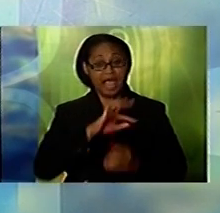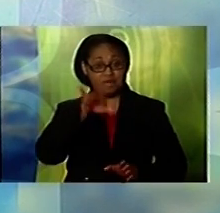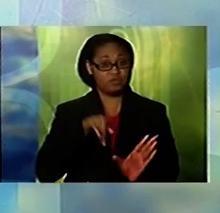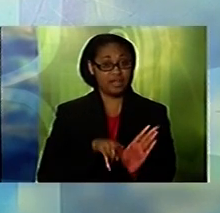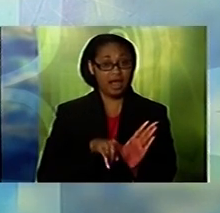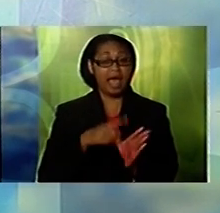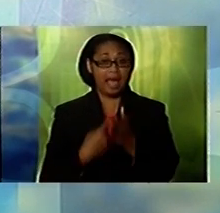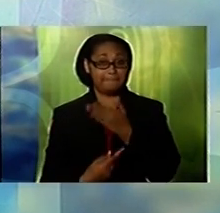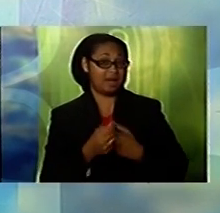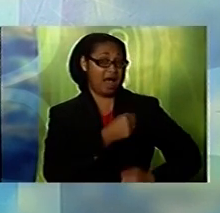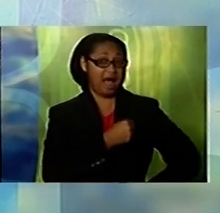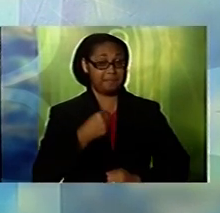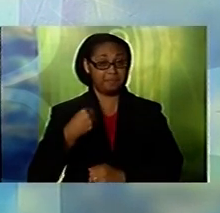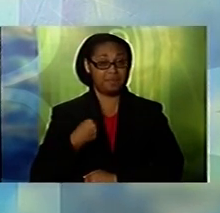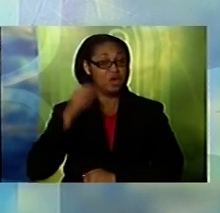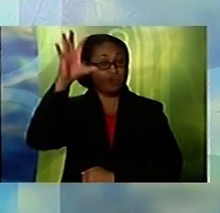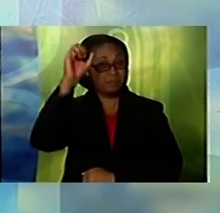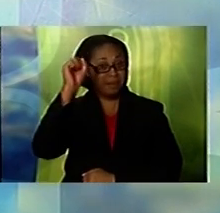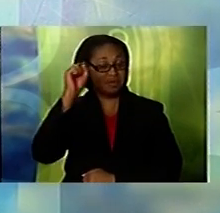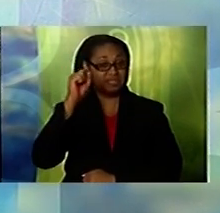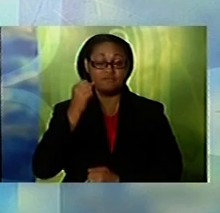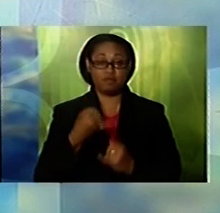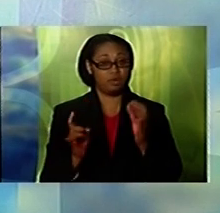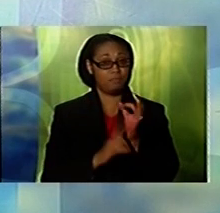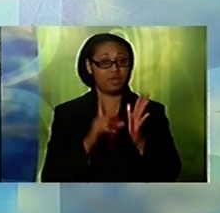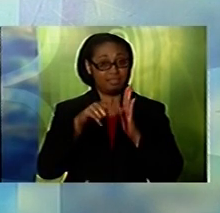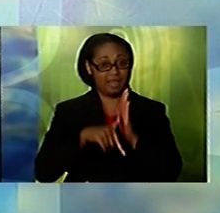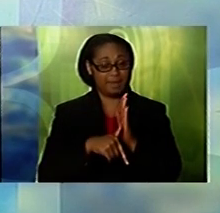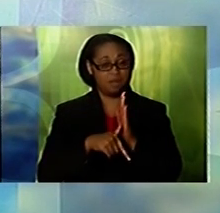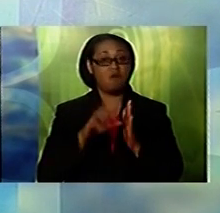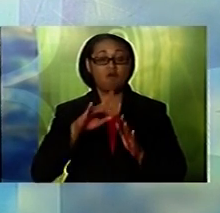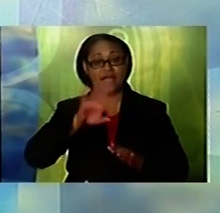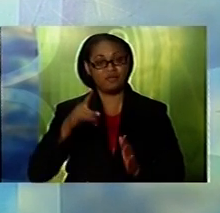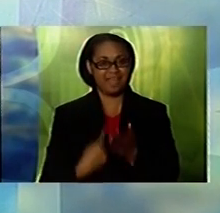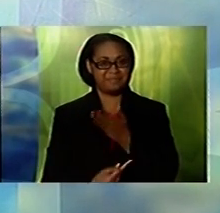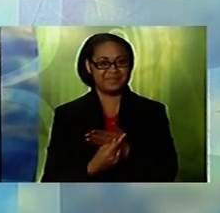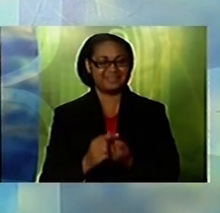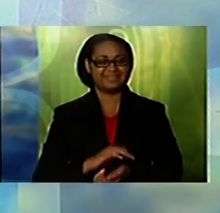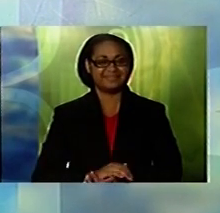senior officers of the disciplined forces commemorate this solemn event marking the sacrifices made.